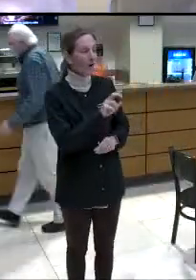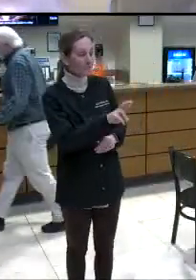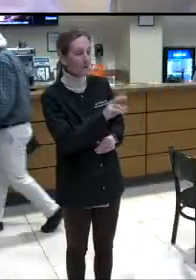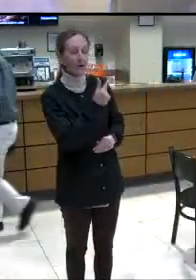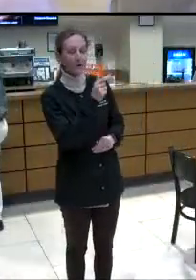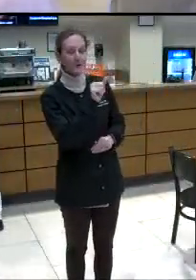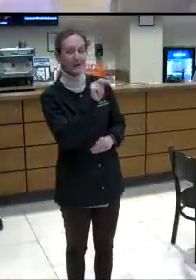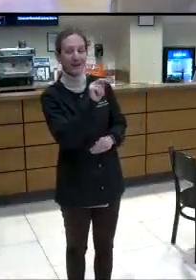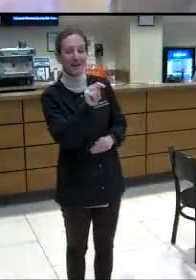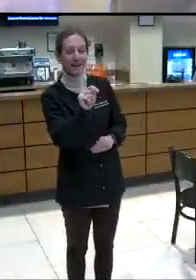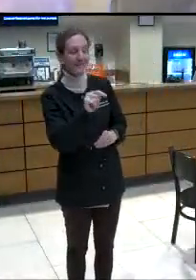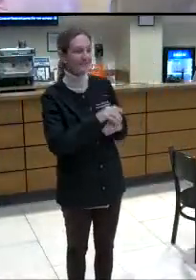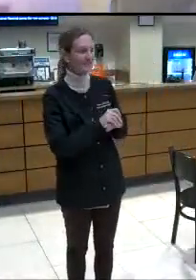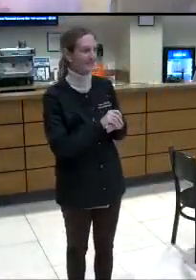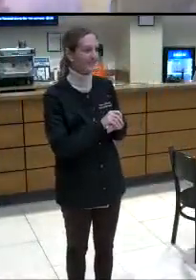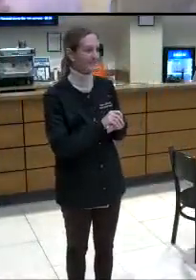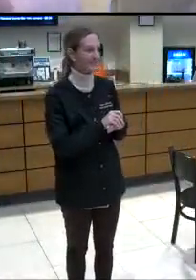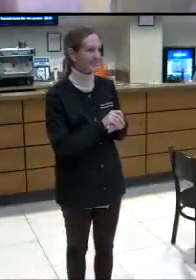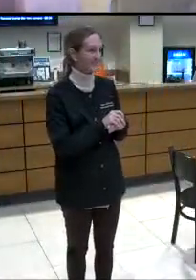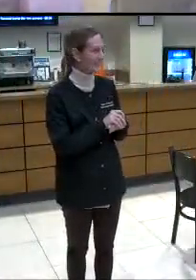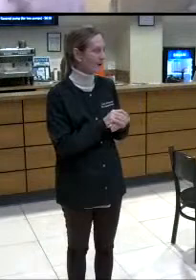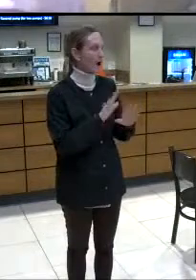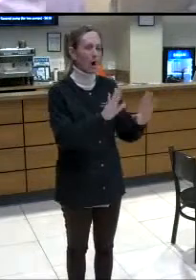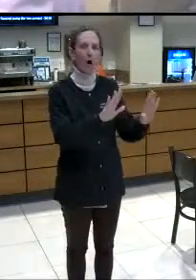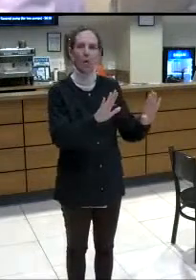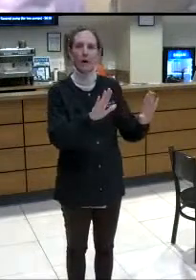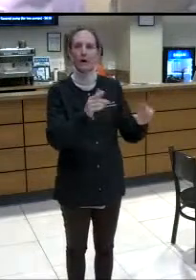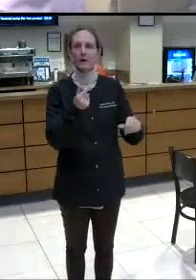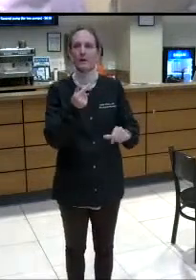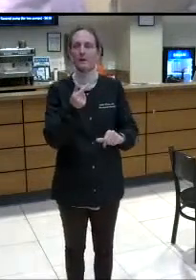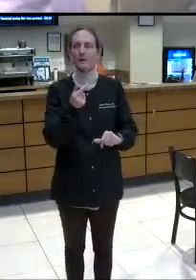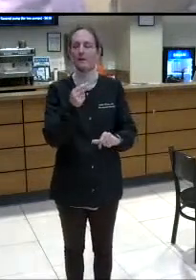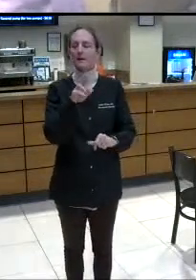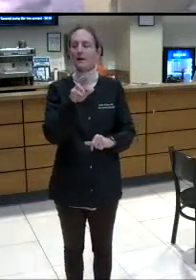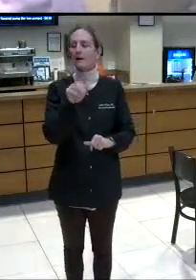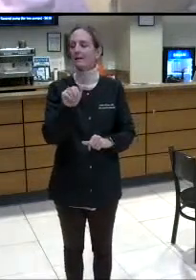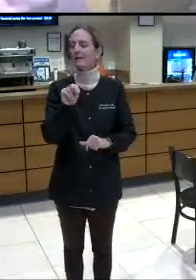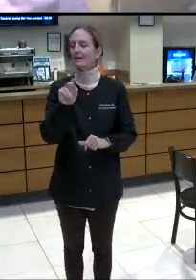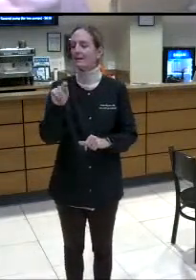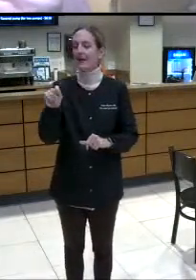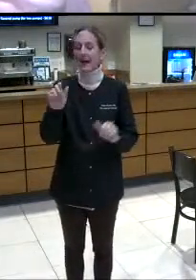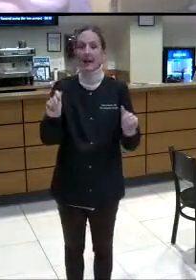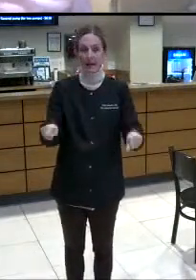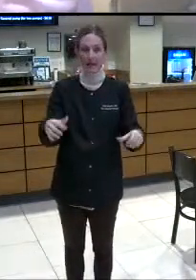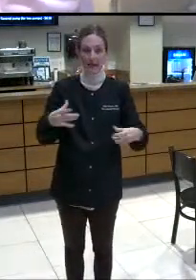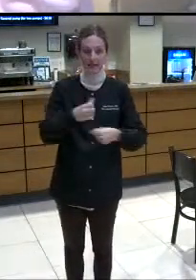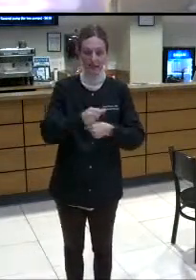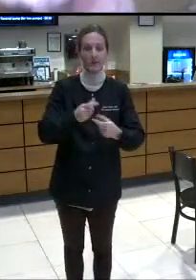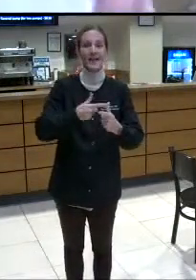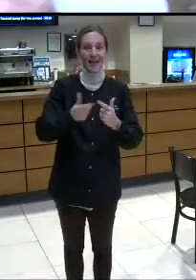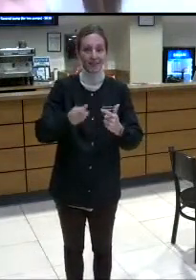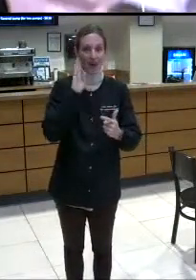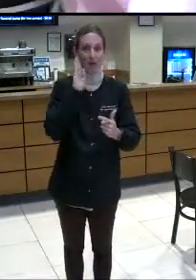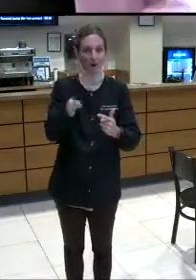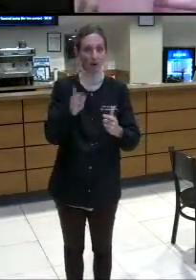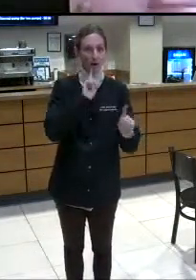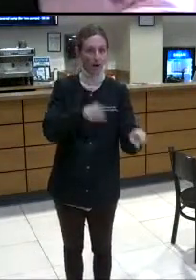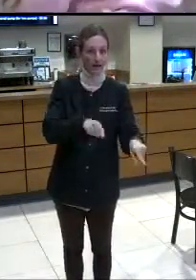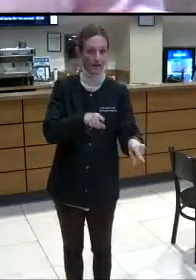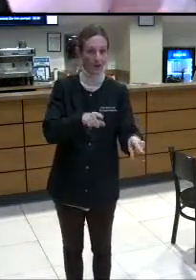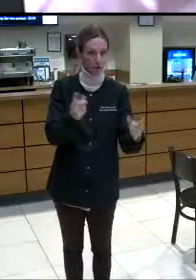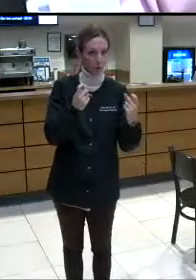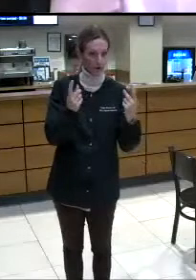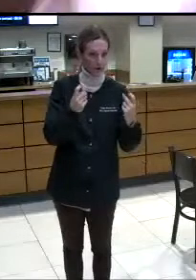Dr. Gann. Dr. Gann, can I finish Yeah, no. I can summarize this and then we can entertain any Okay. questions just